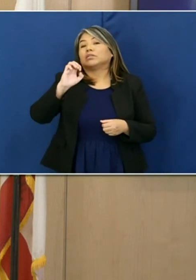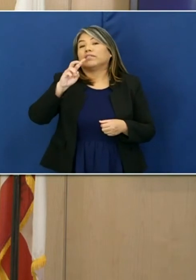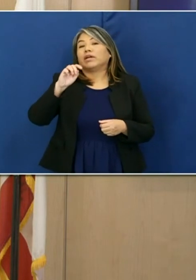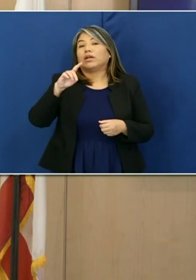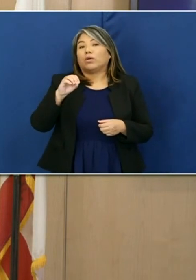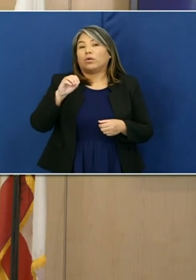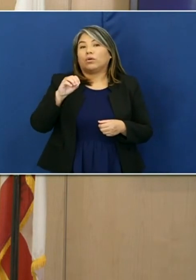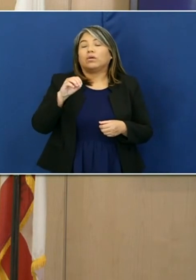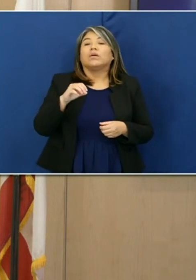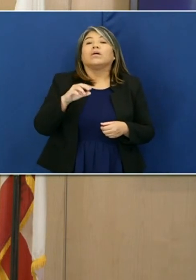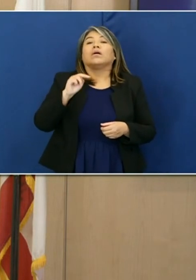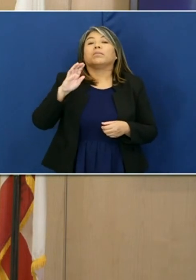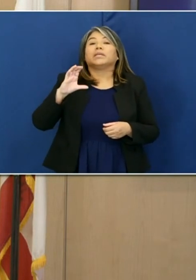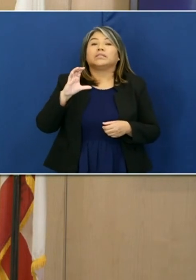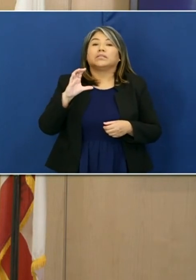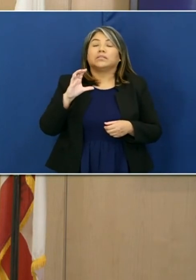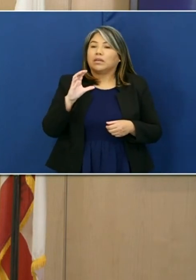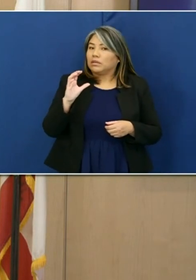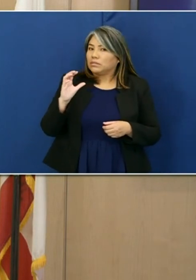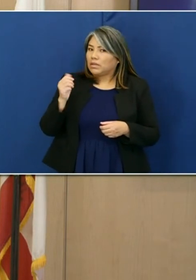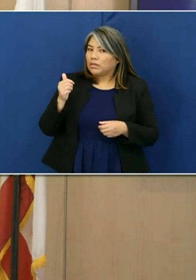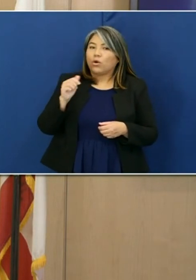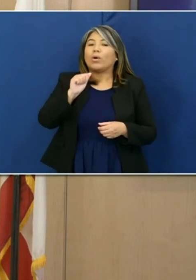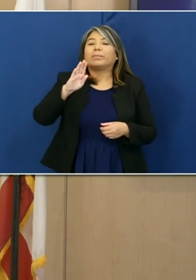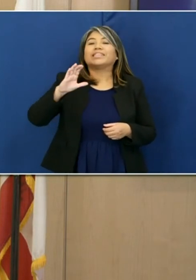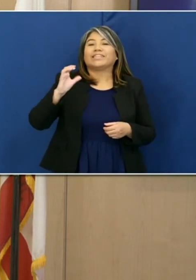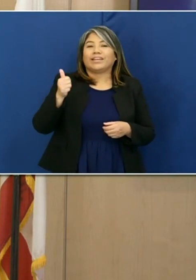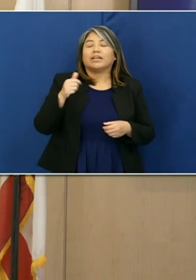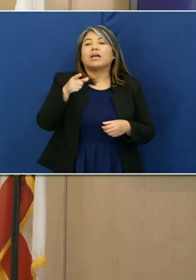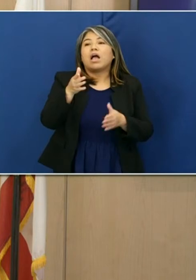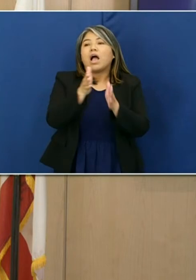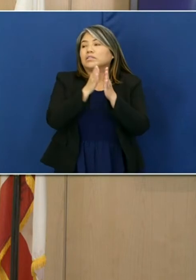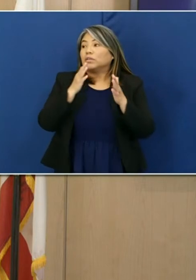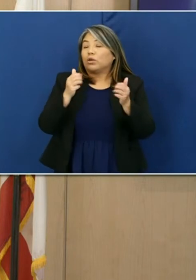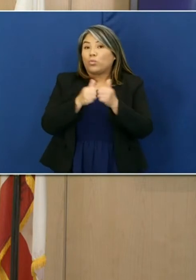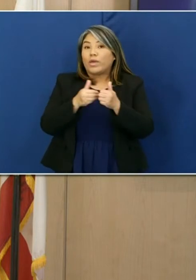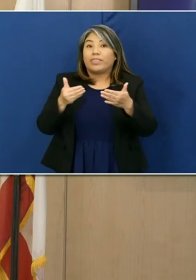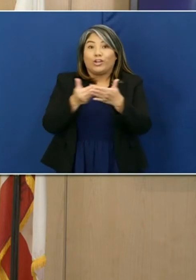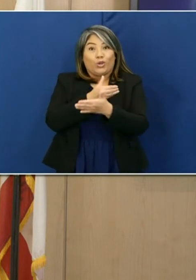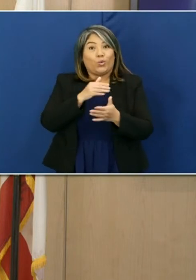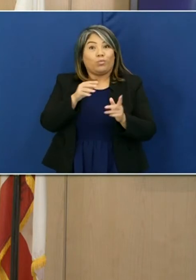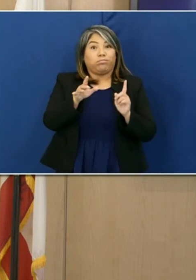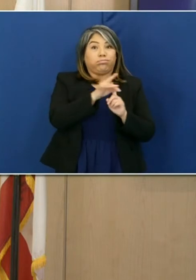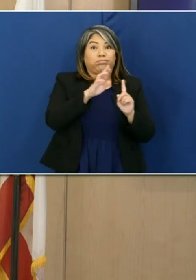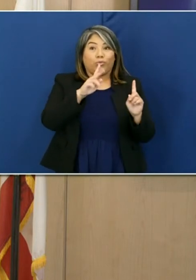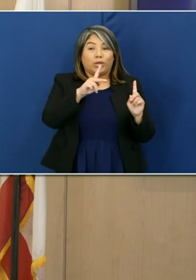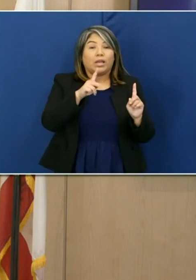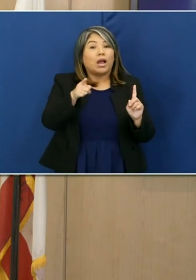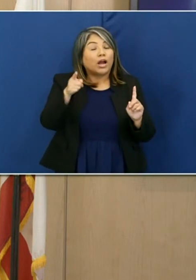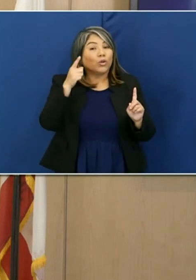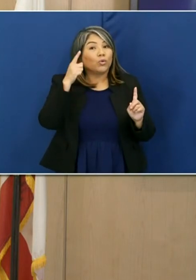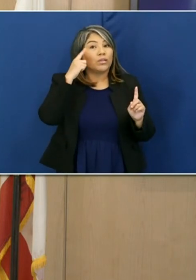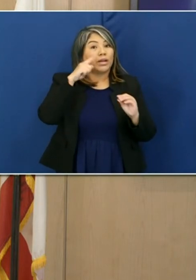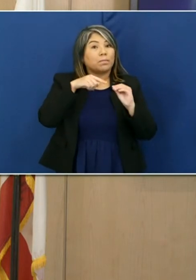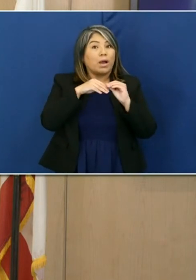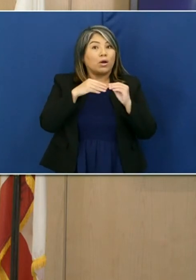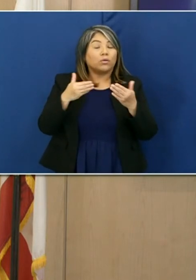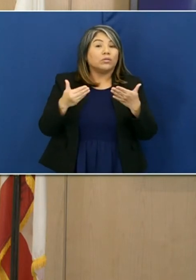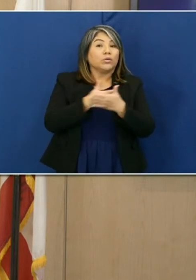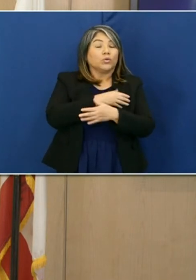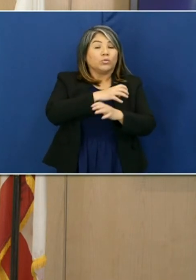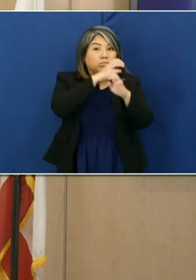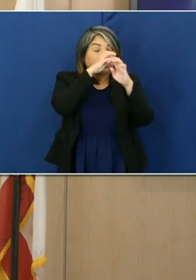10 News. She asks, with the UK variant now in San Diego County, are you considering any more serious enforcement to keep this